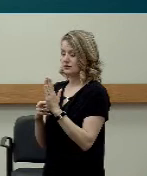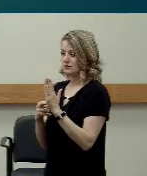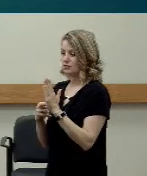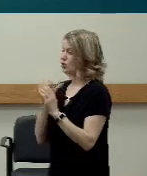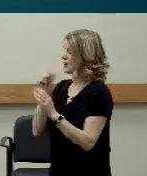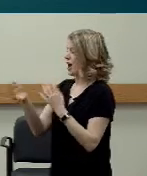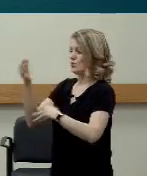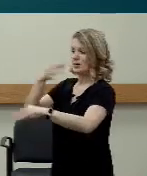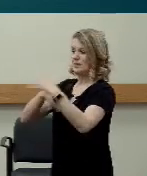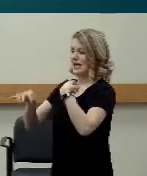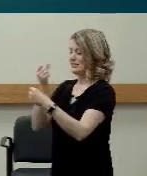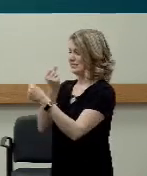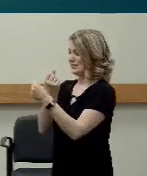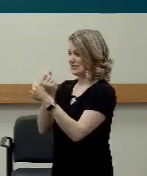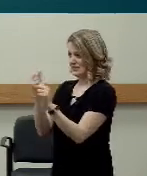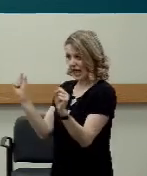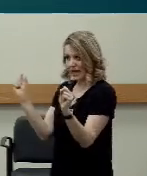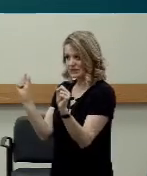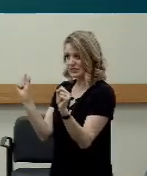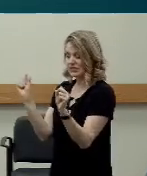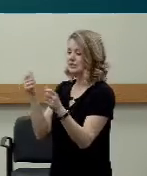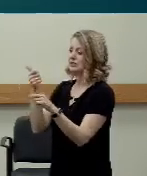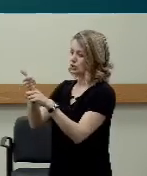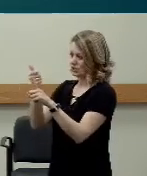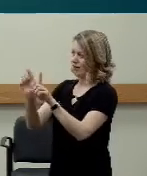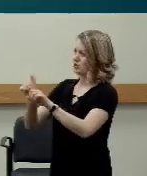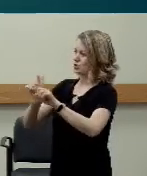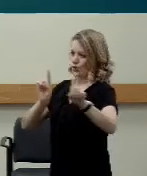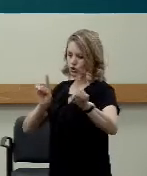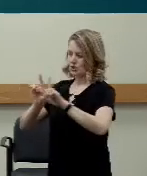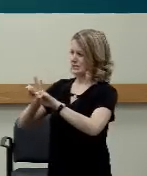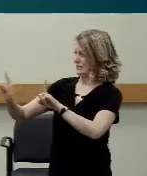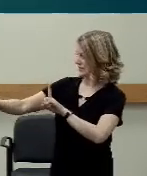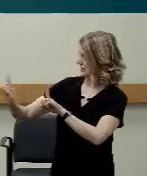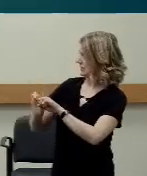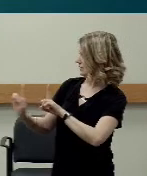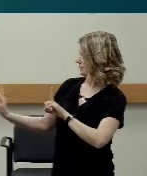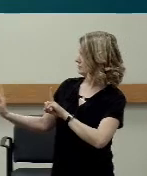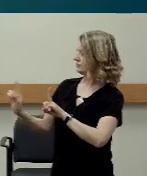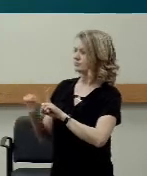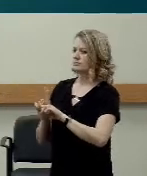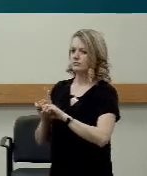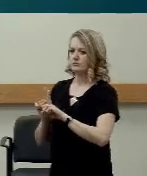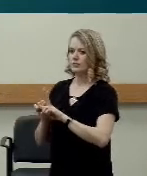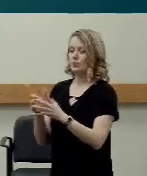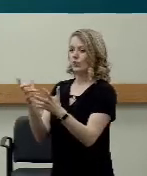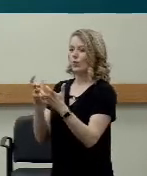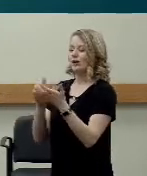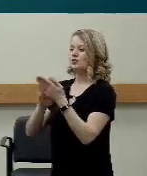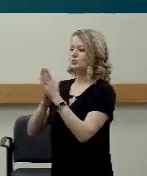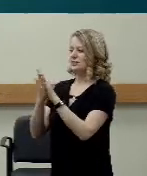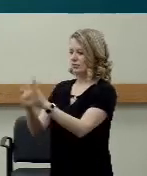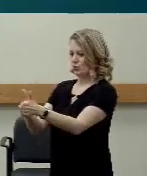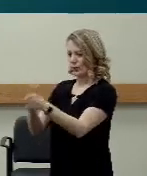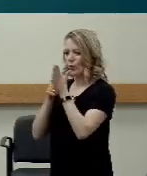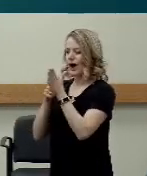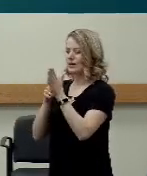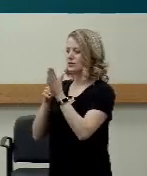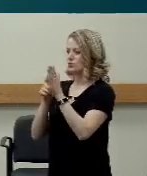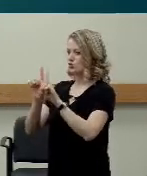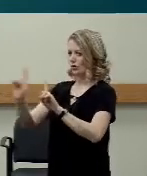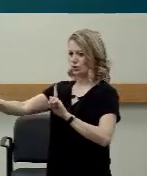practices, primarily social distancing. In fact, we're trying to make mandatory social distancing.